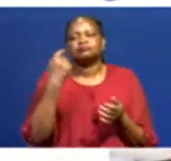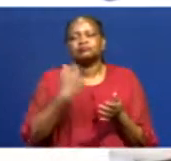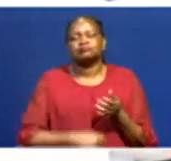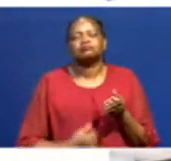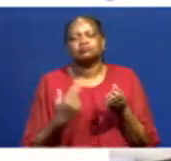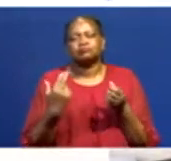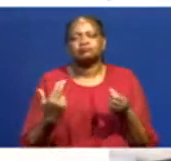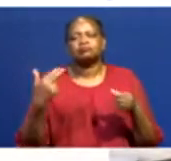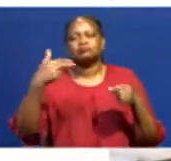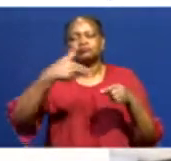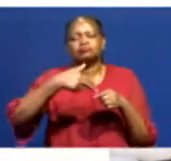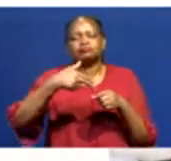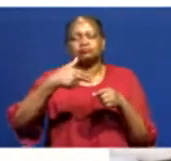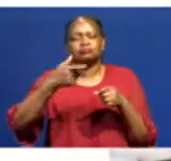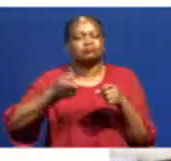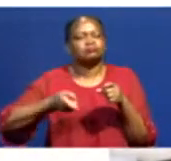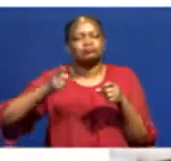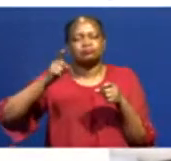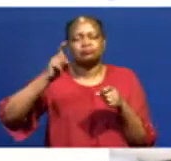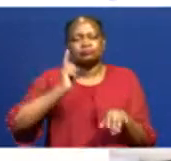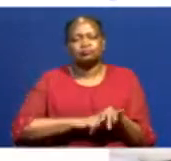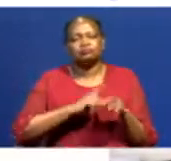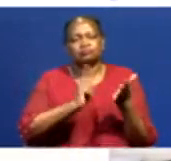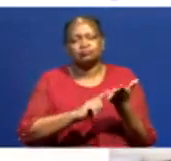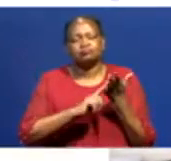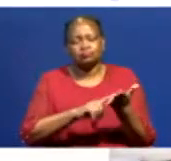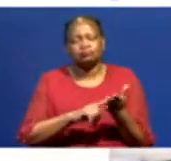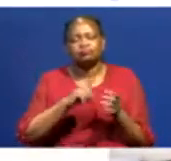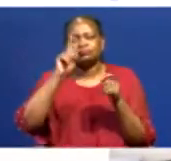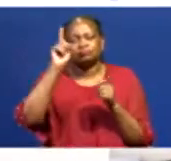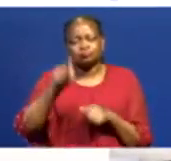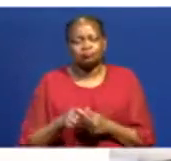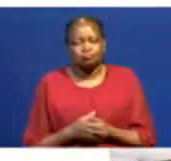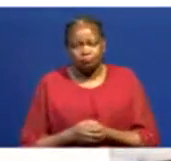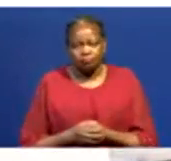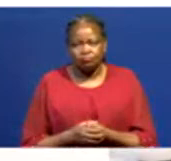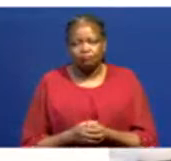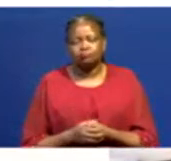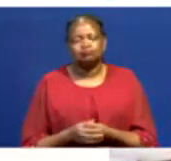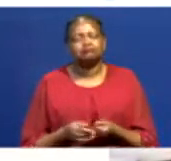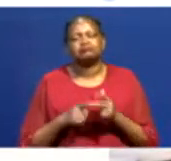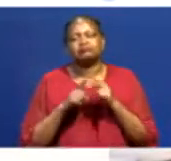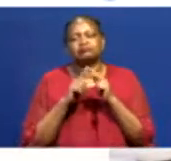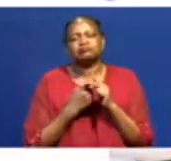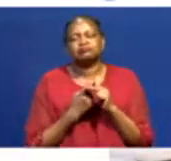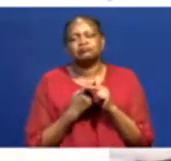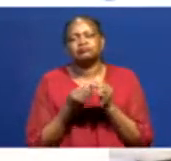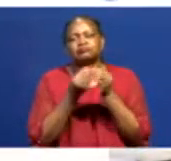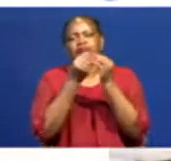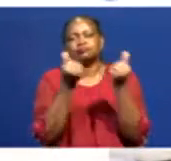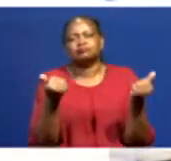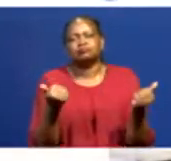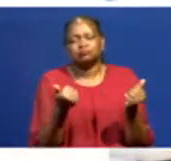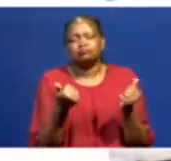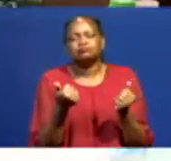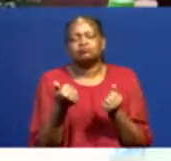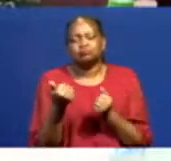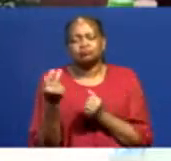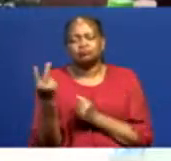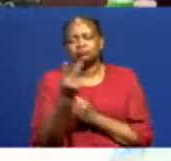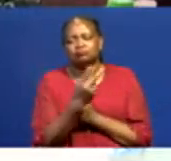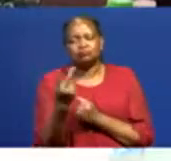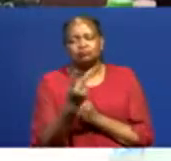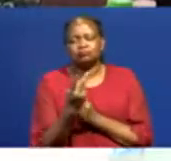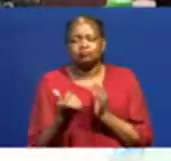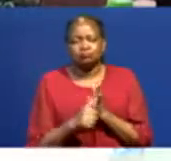has spiked when the talks are supposed to be commencing to deal with those very issues.